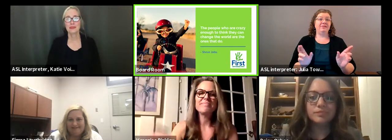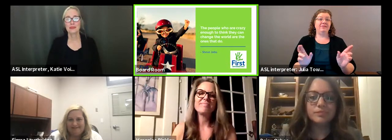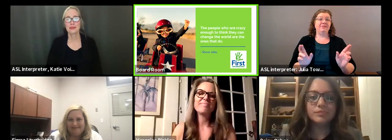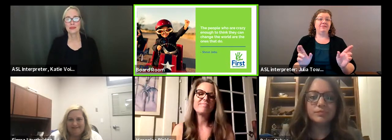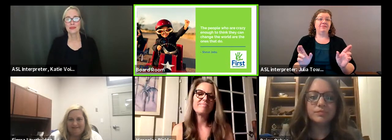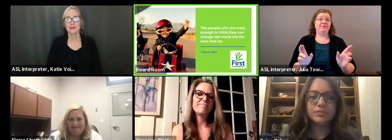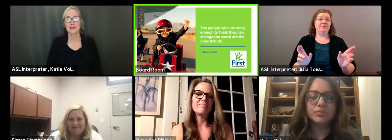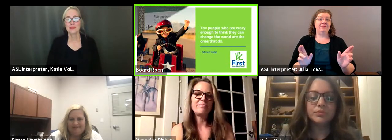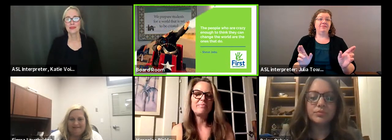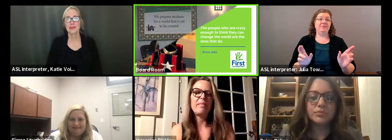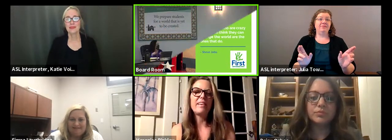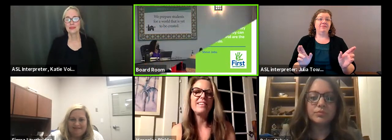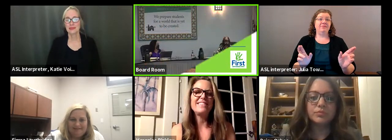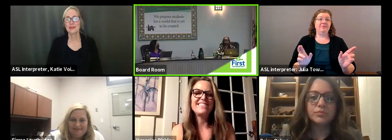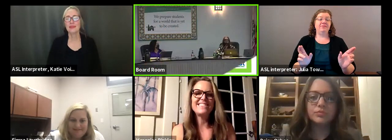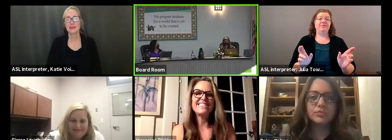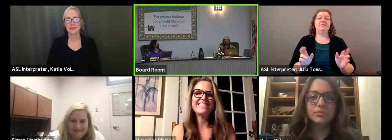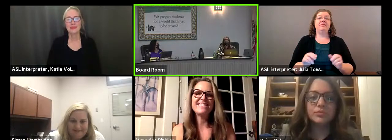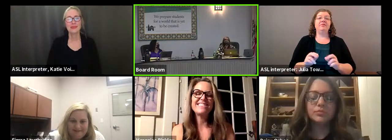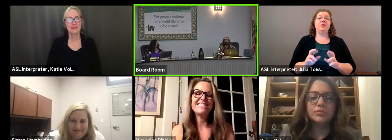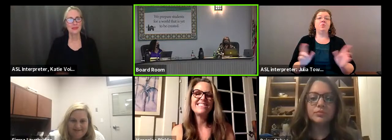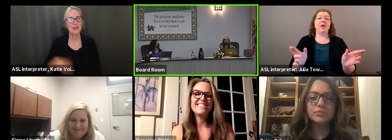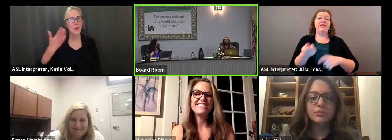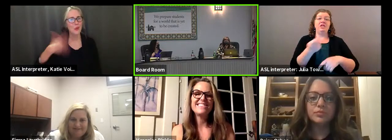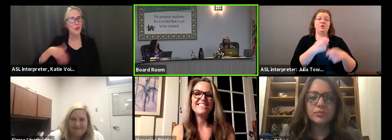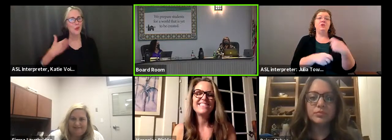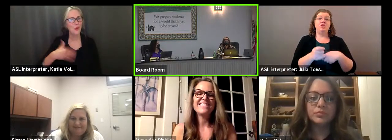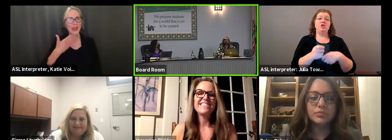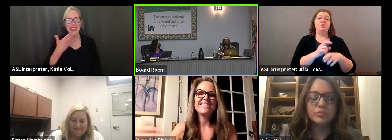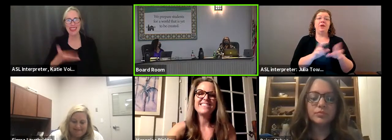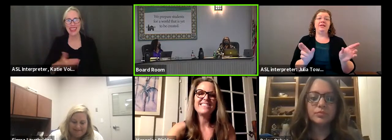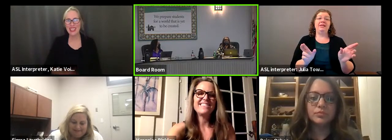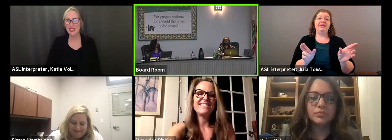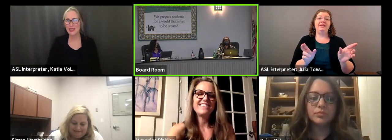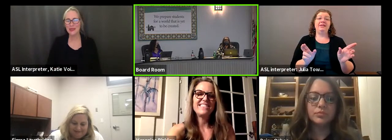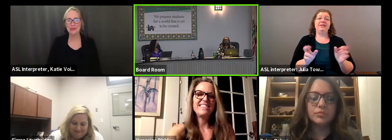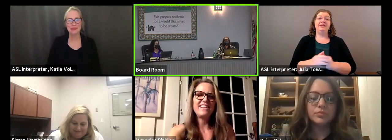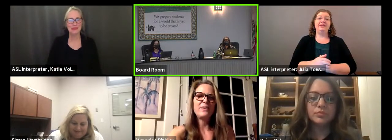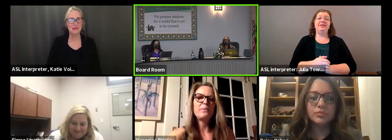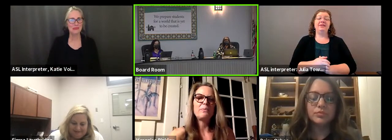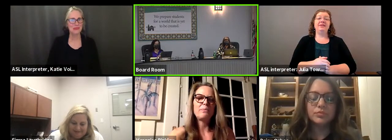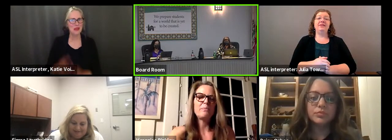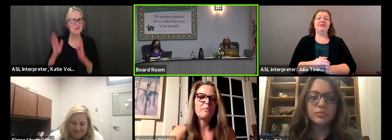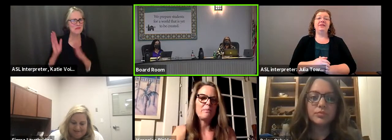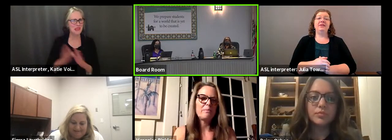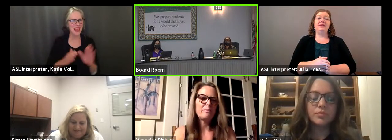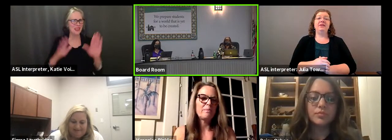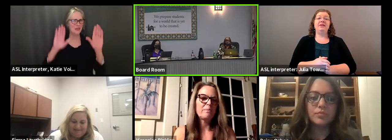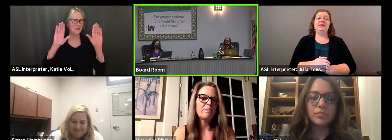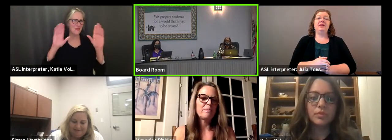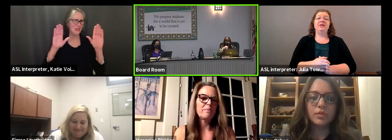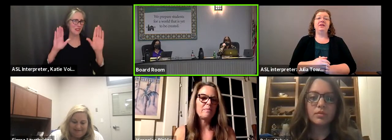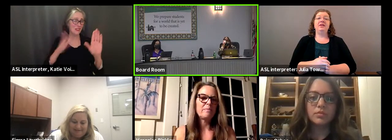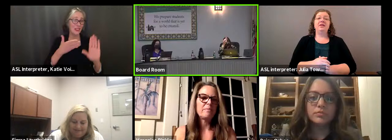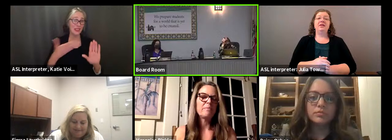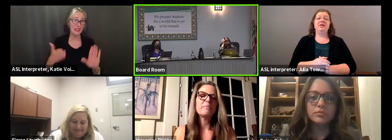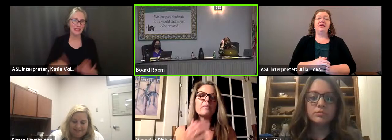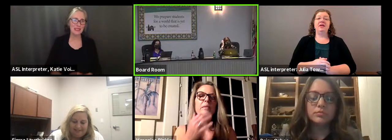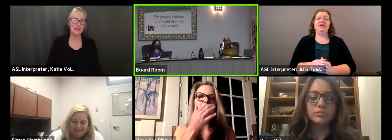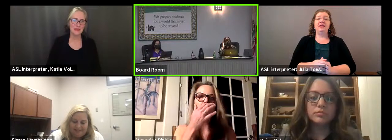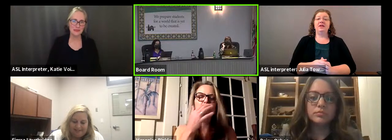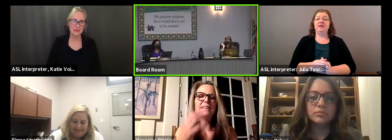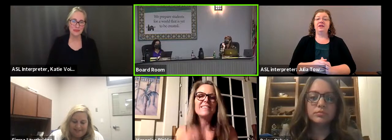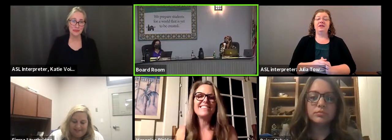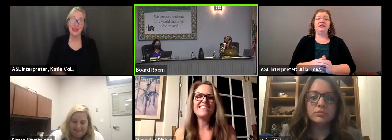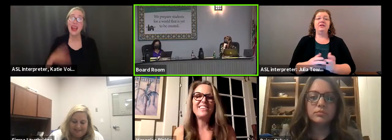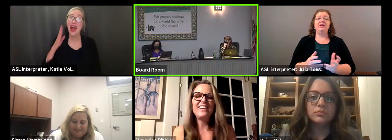Thank you so much. Wow. A lot of wonderful things planned ahead. I know board members have